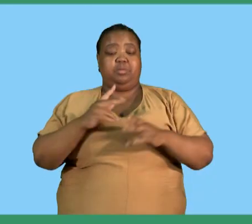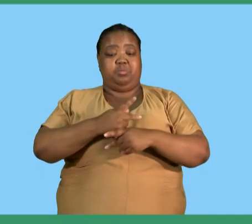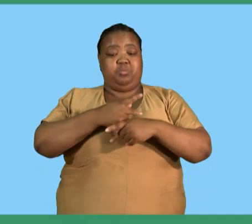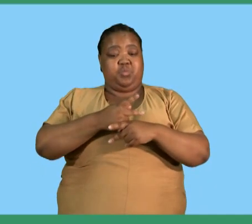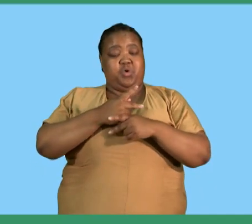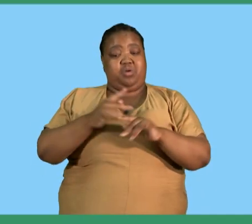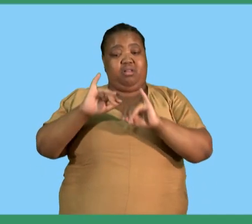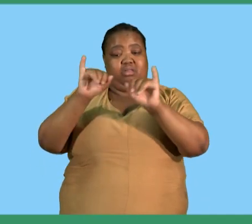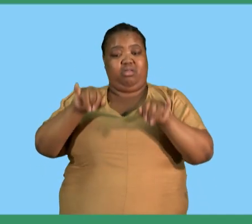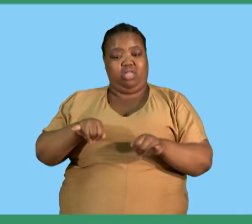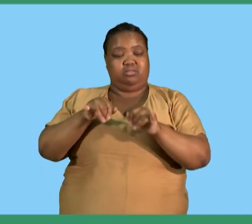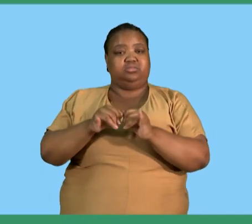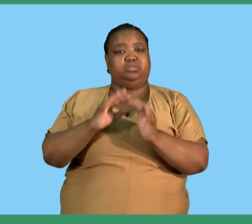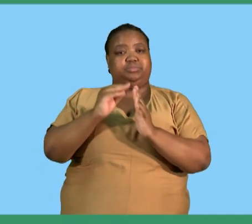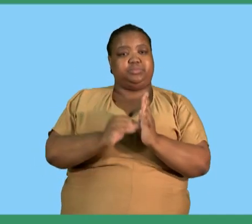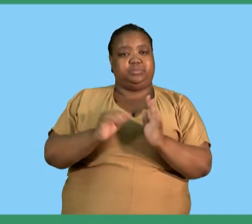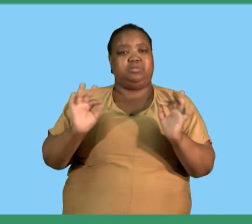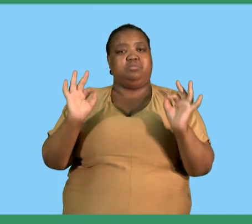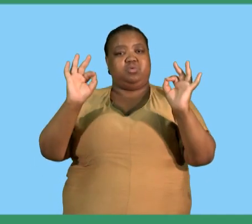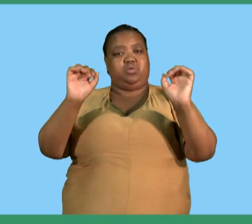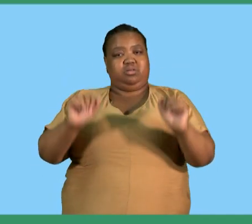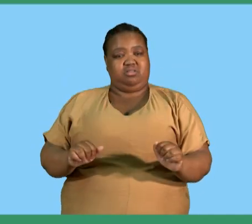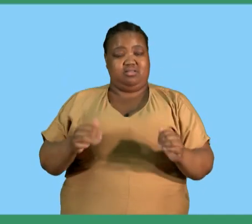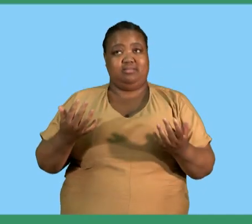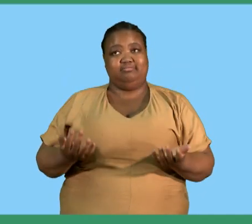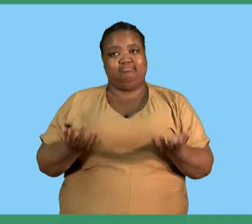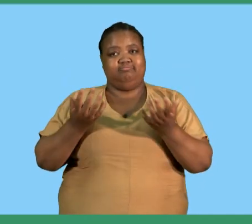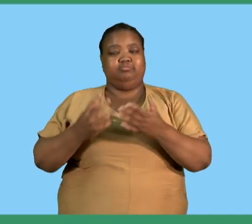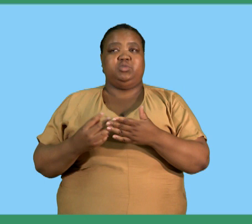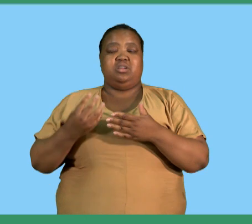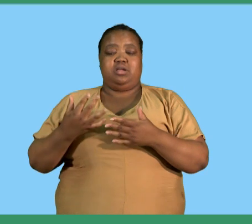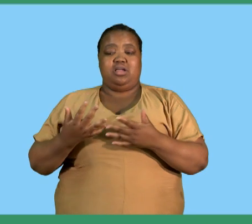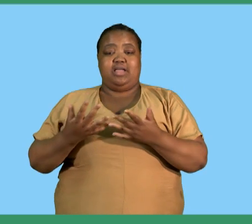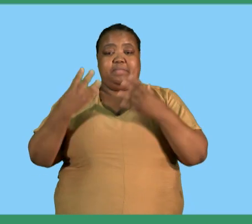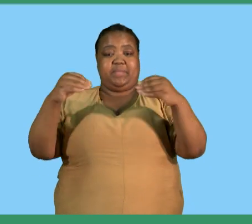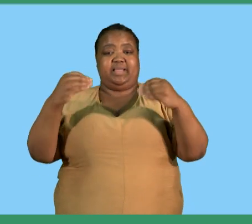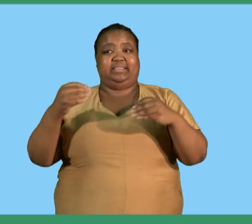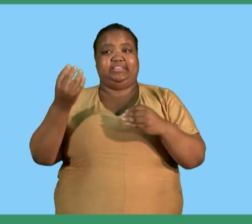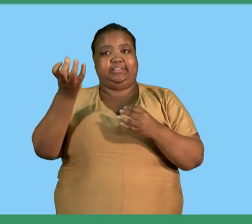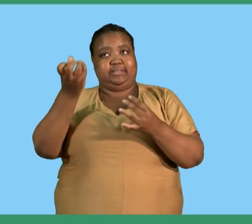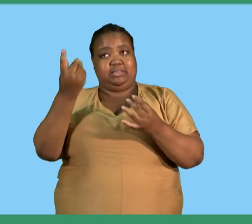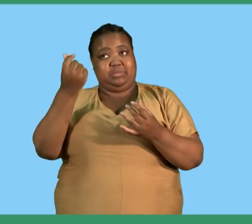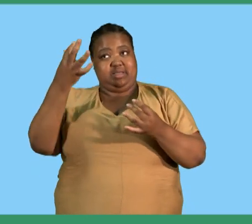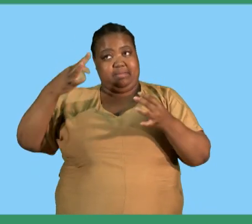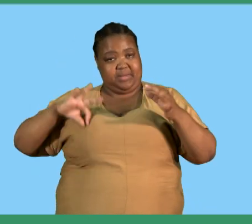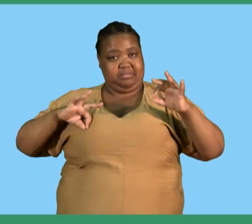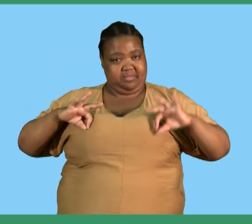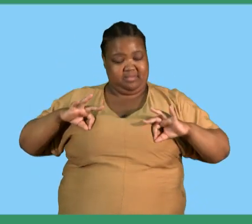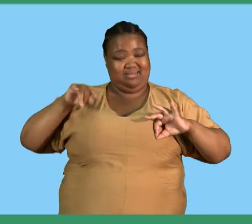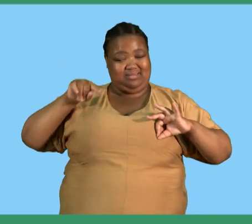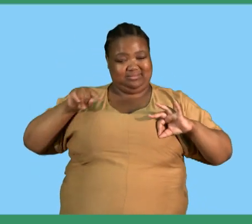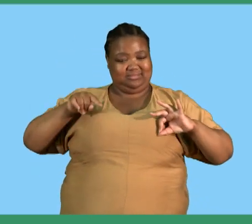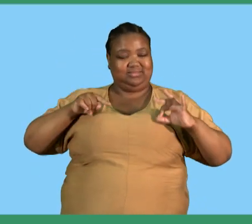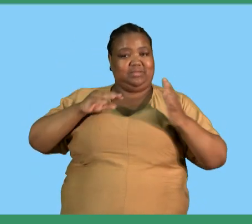correctly invoiced and recorded. Disclose all sources of income for tax payment purposes. Disclose. You need to